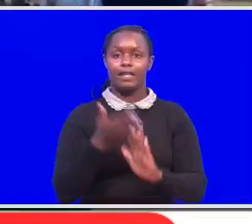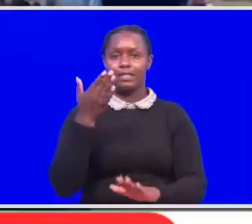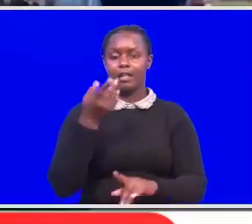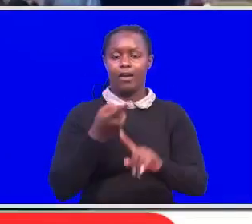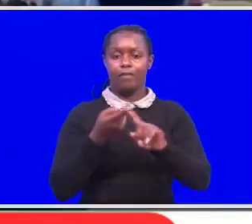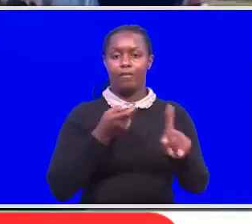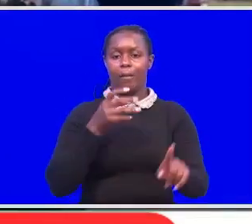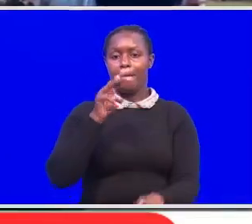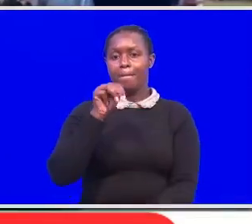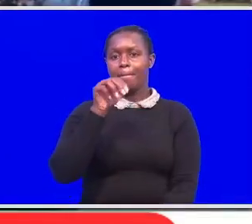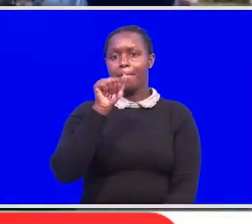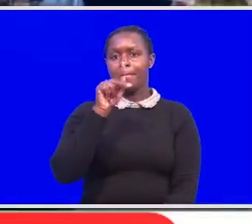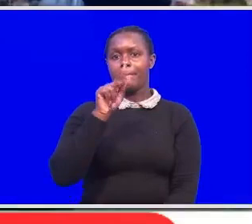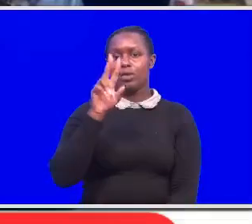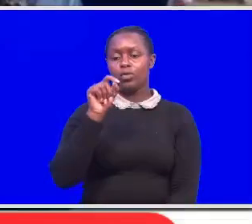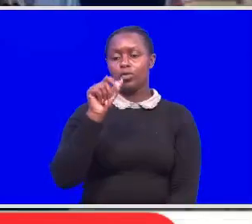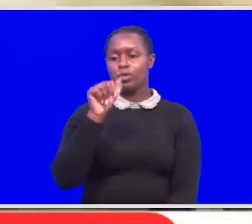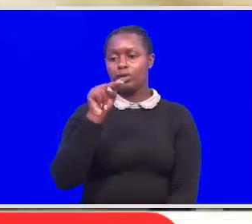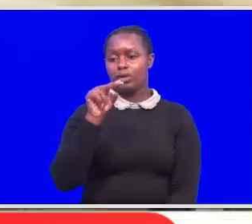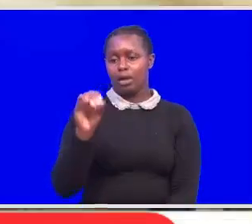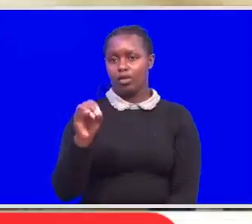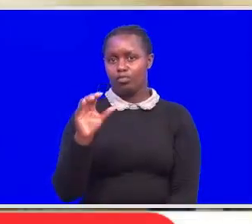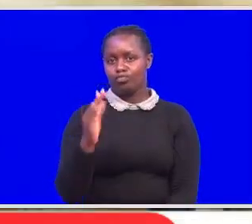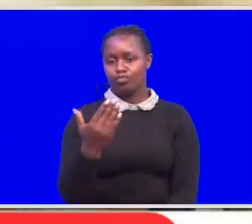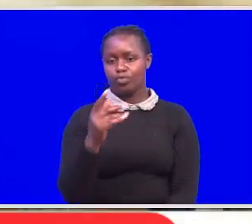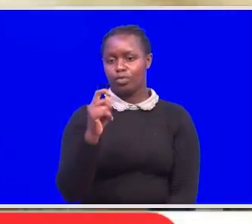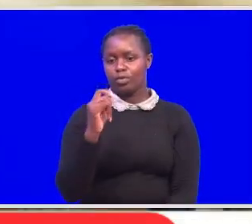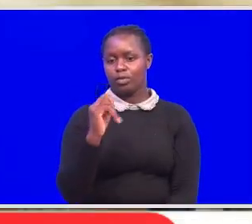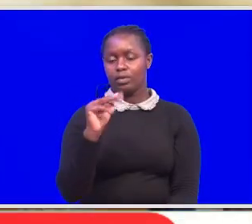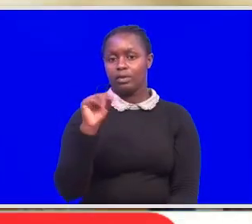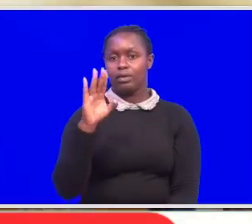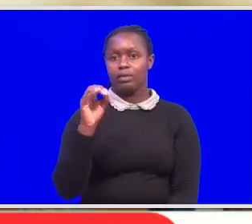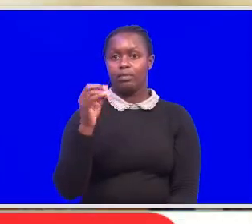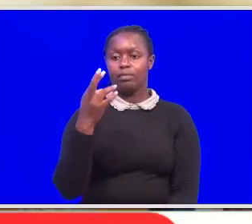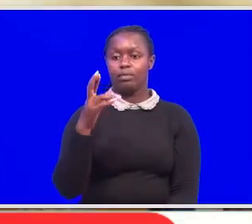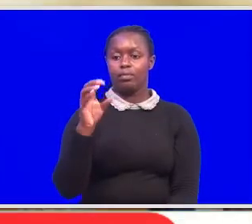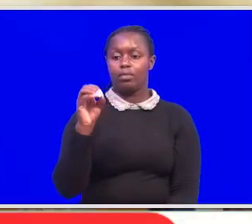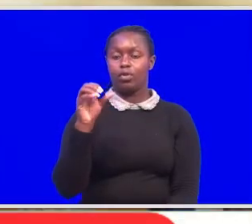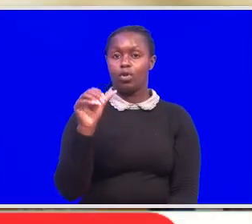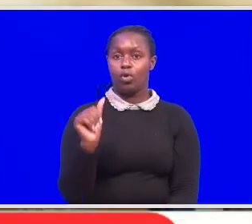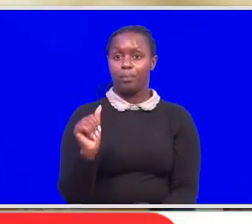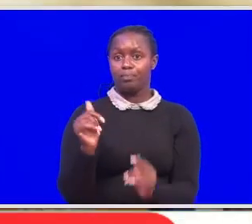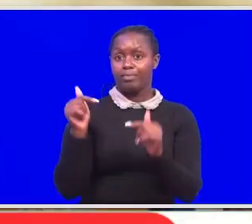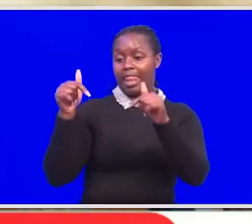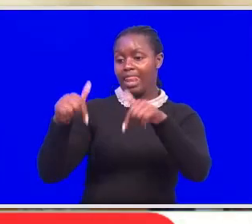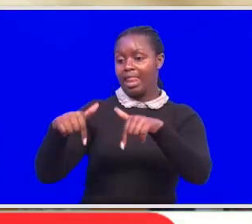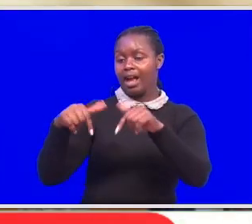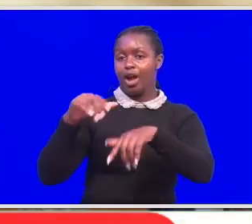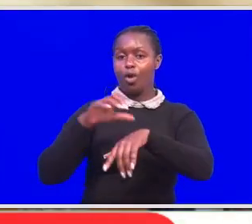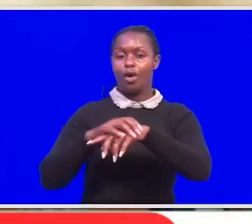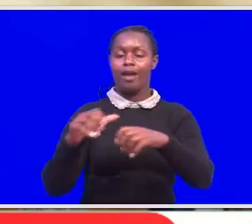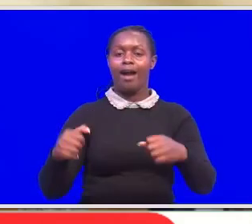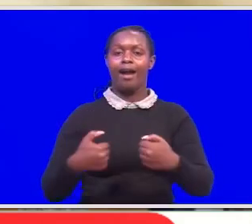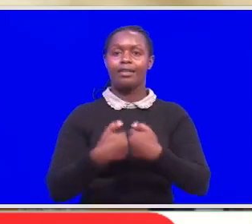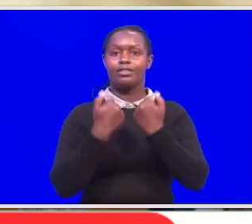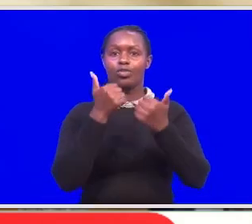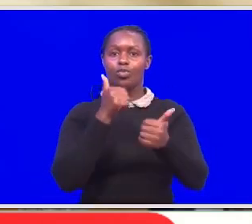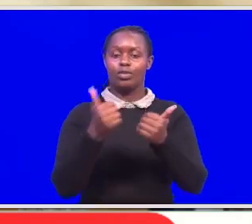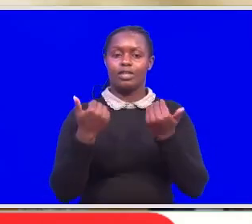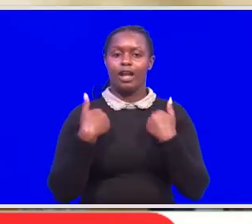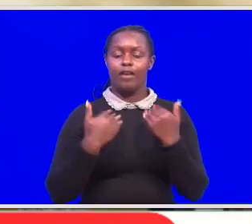Timboroa, so far I've had accidents that have led to